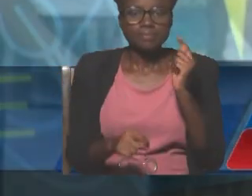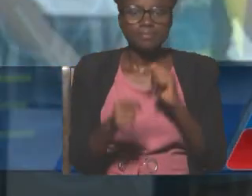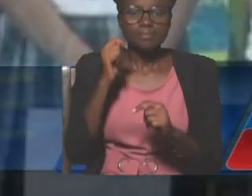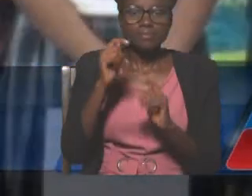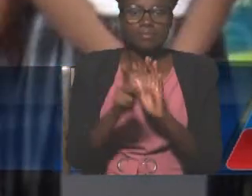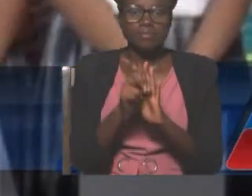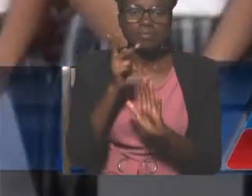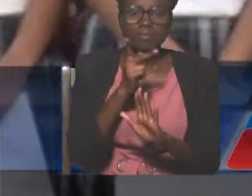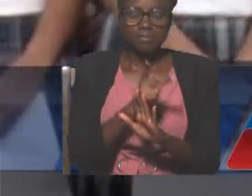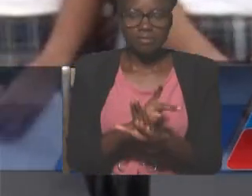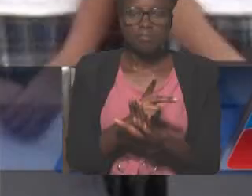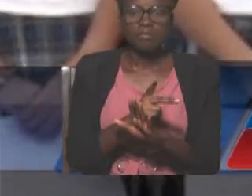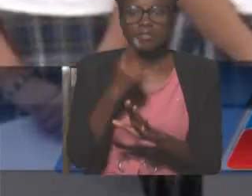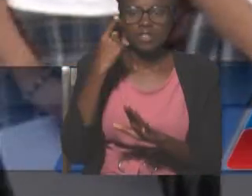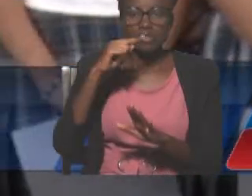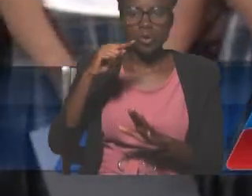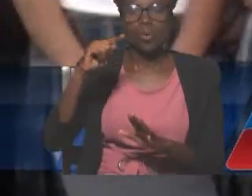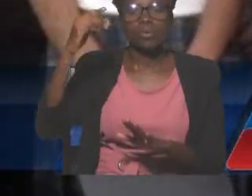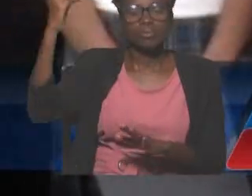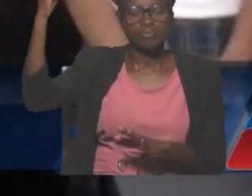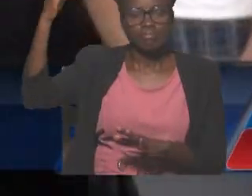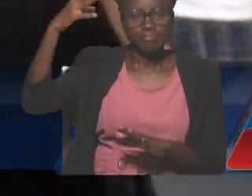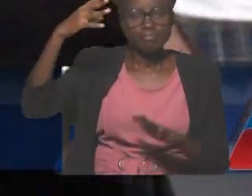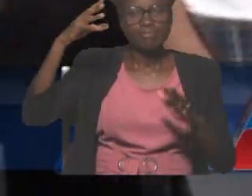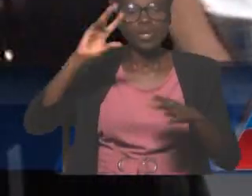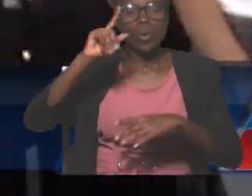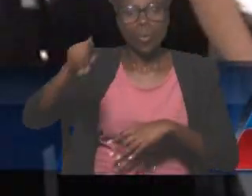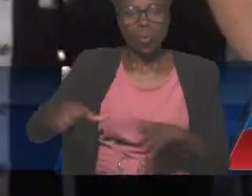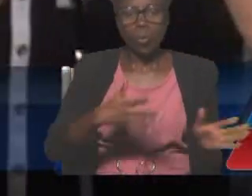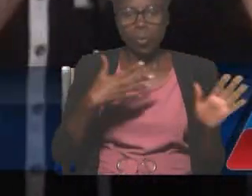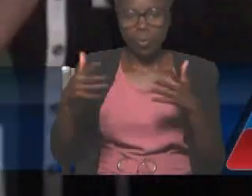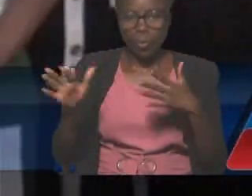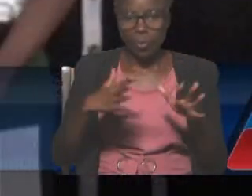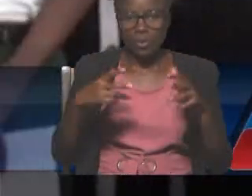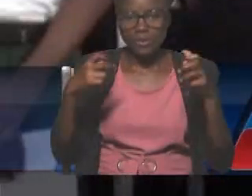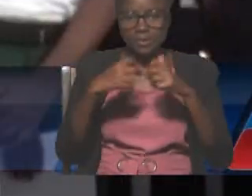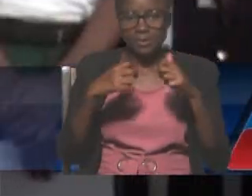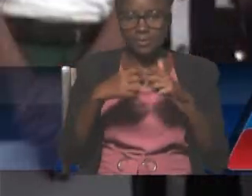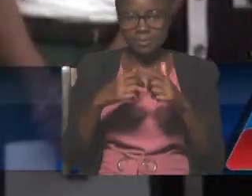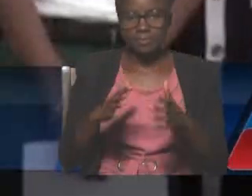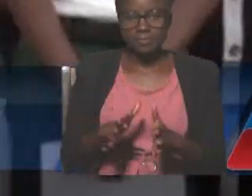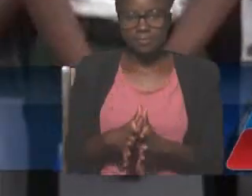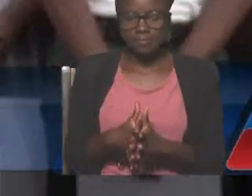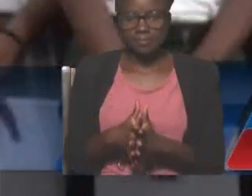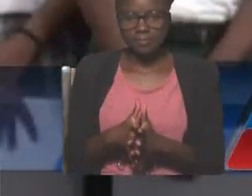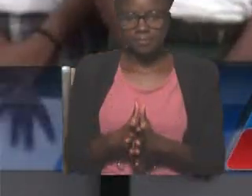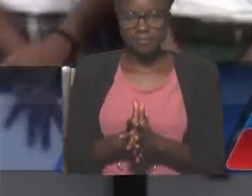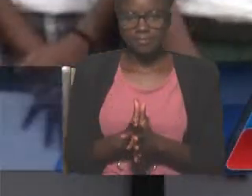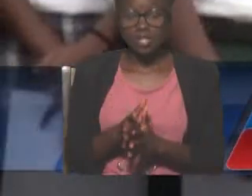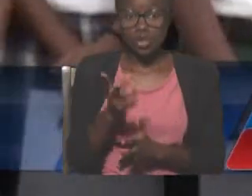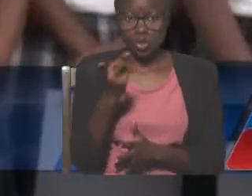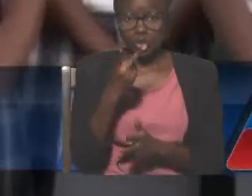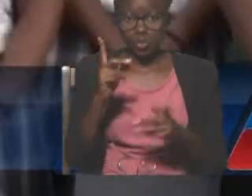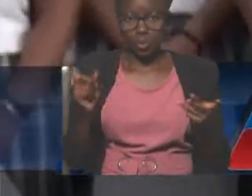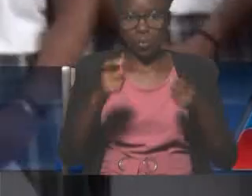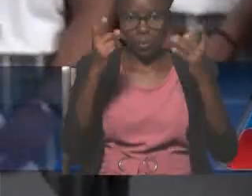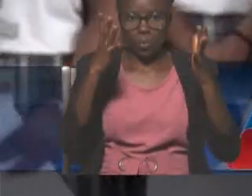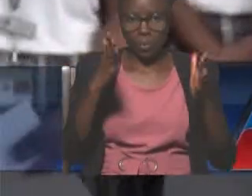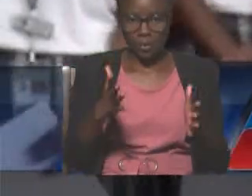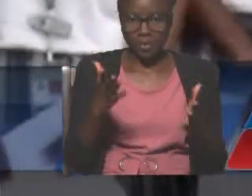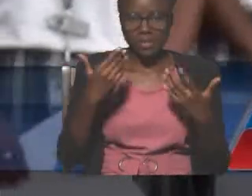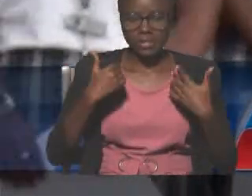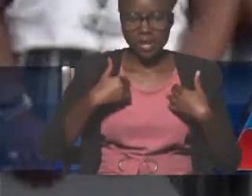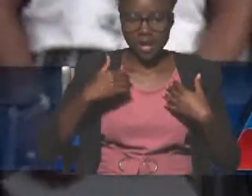program. Couva West Secondary School students, as the winners of the Energy Saver Star competition, received a solar PV system